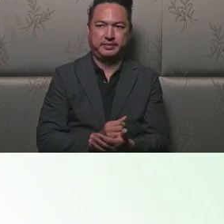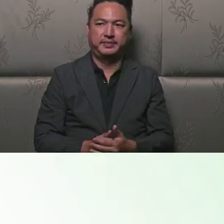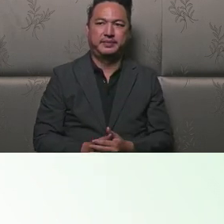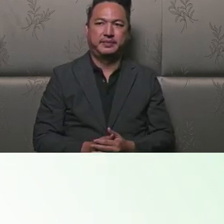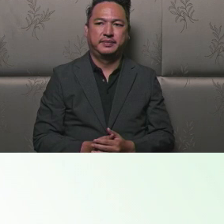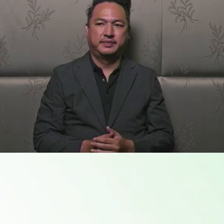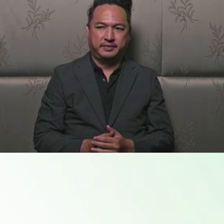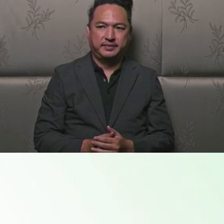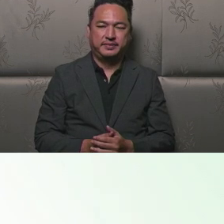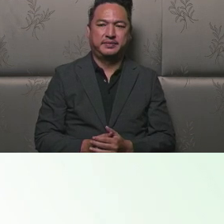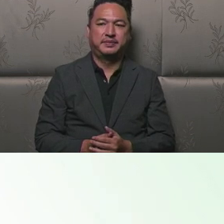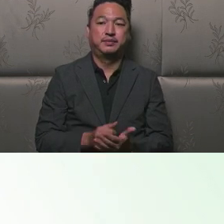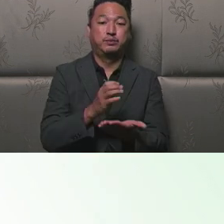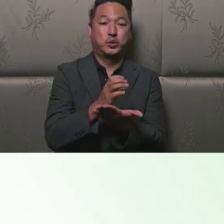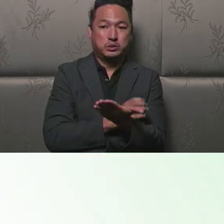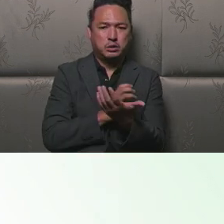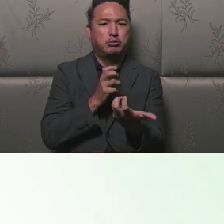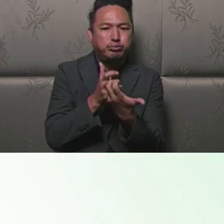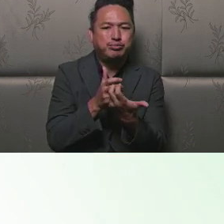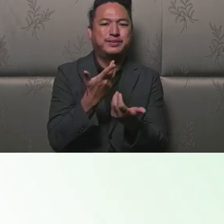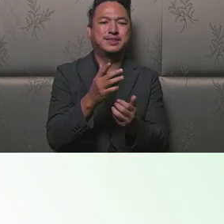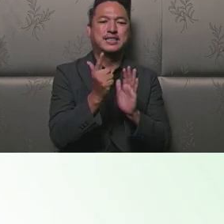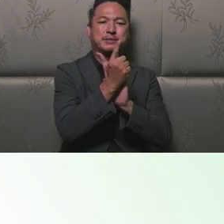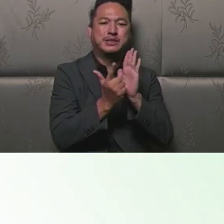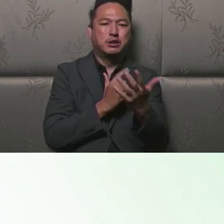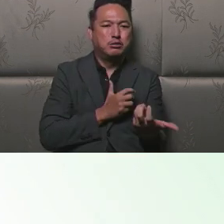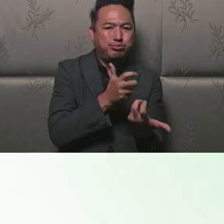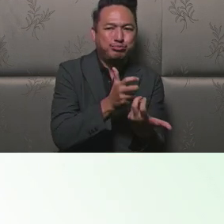program. And once the center at NIL